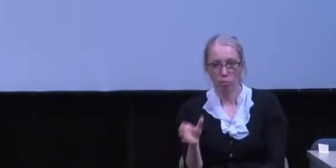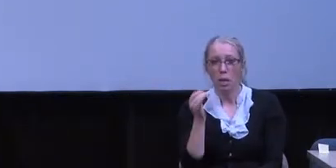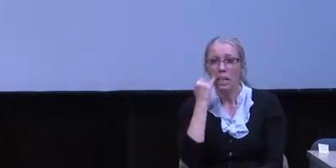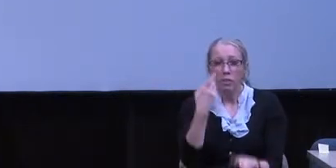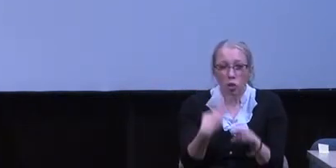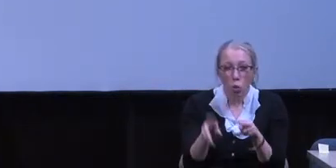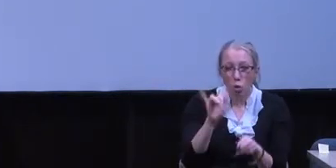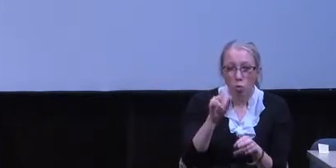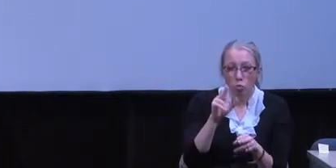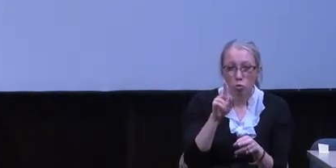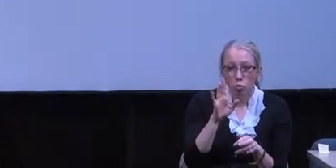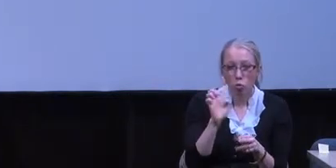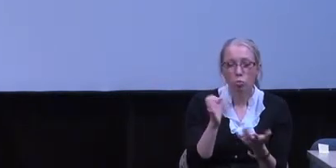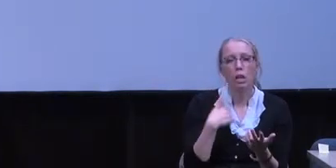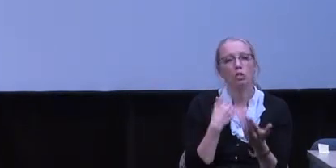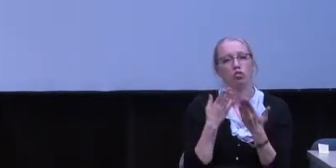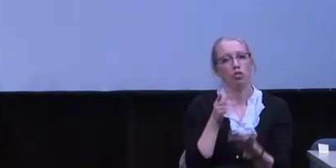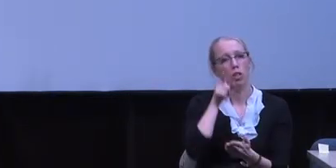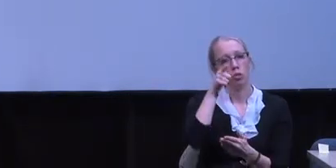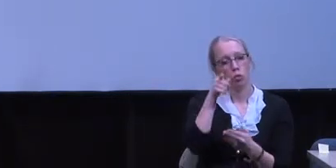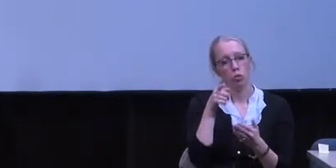video, I would recommend,